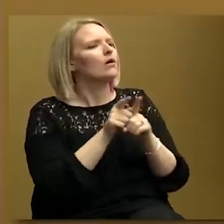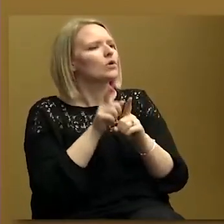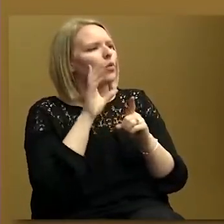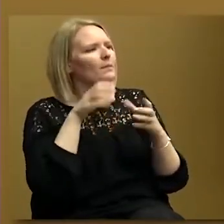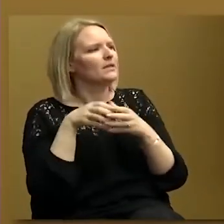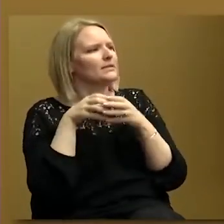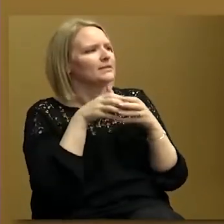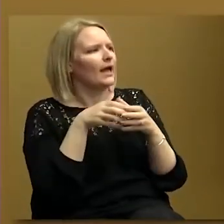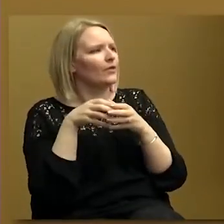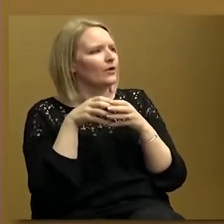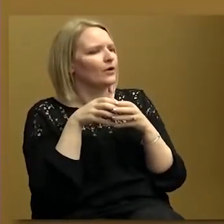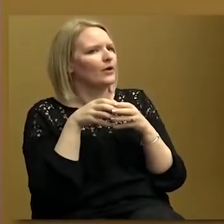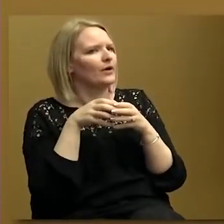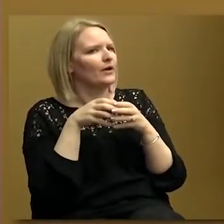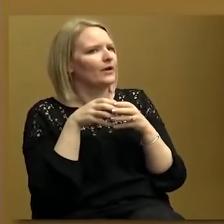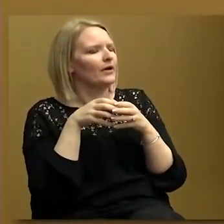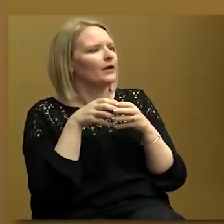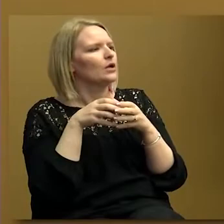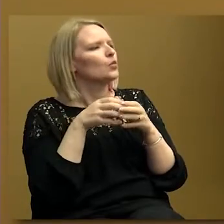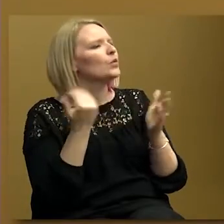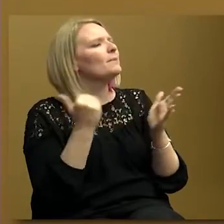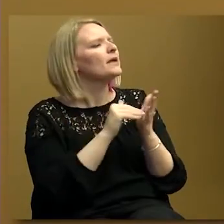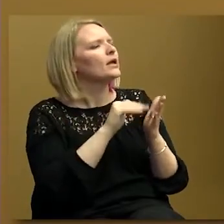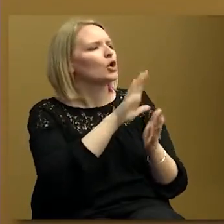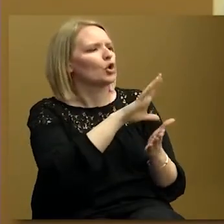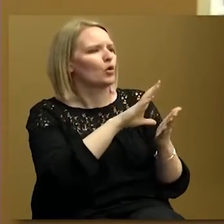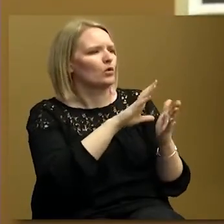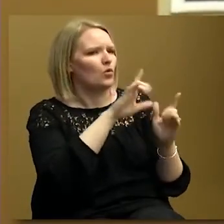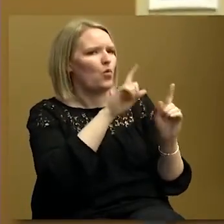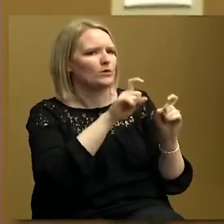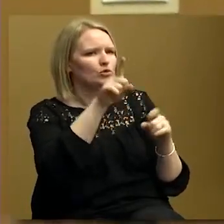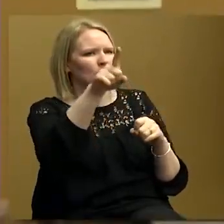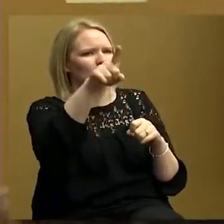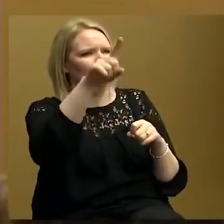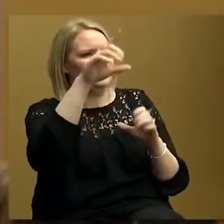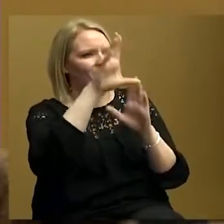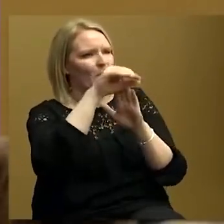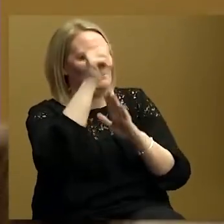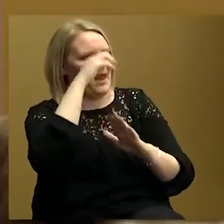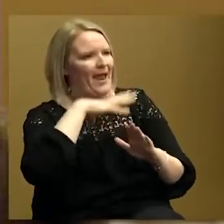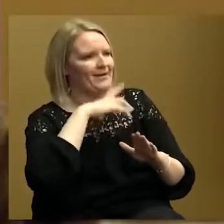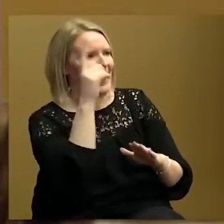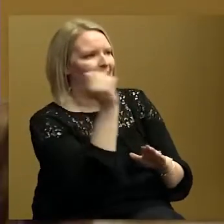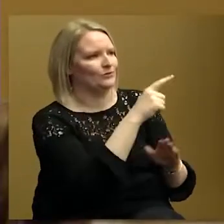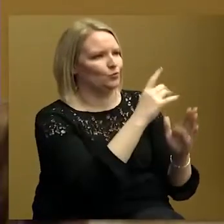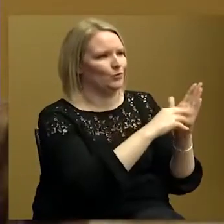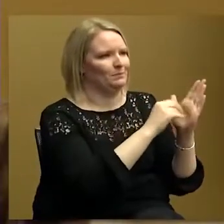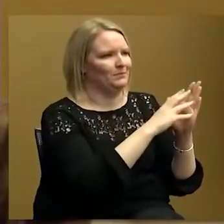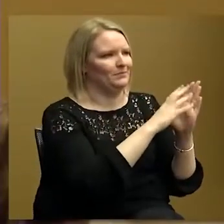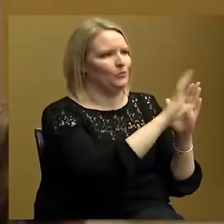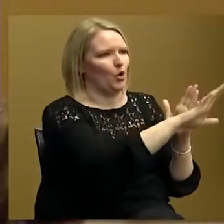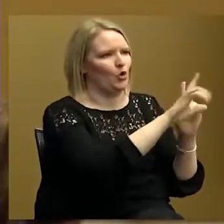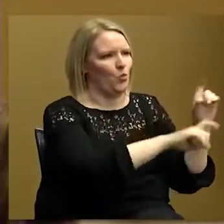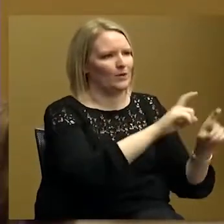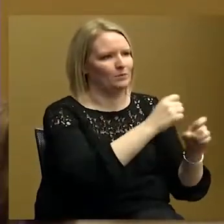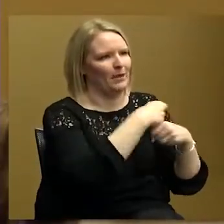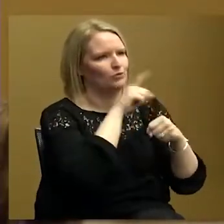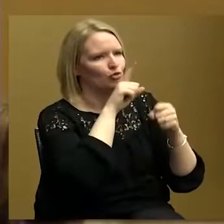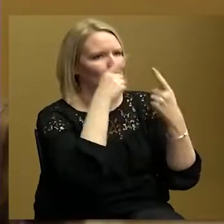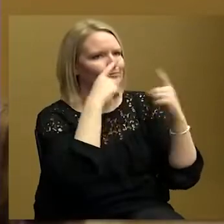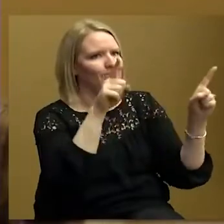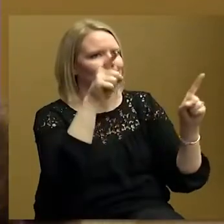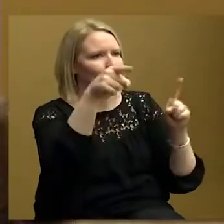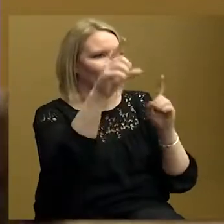together. Just repeat the question. Okay. Just repeat the question. Okay, so tell me about what